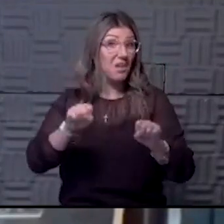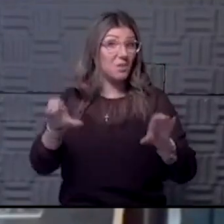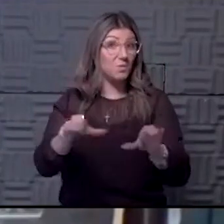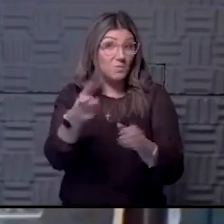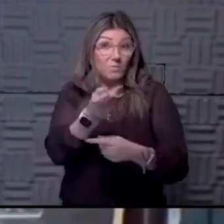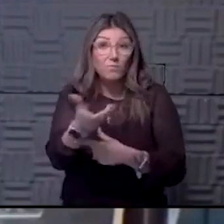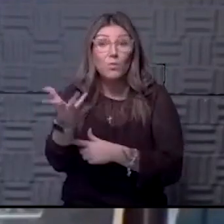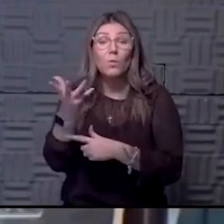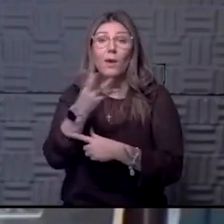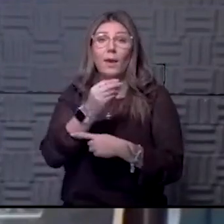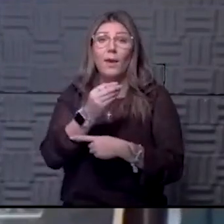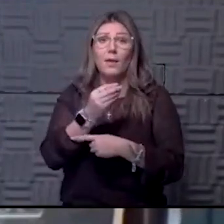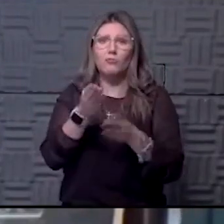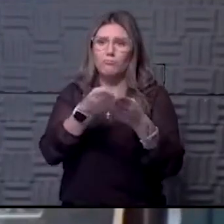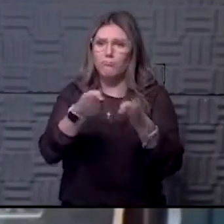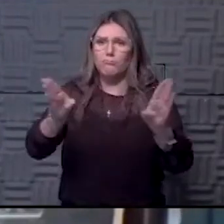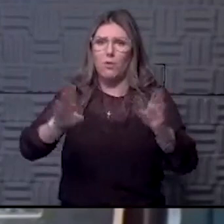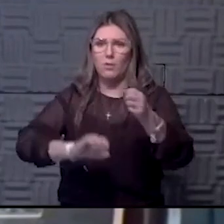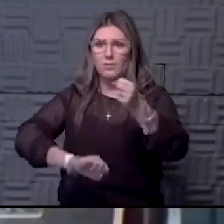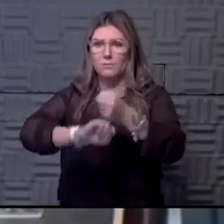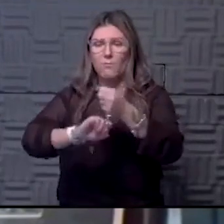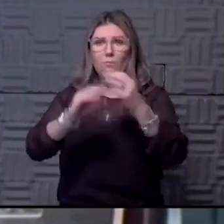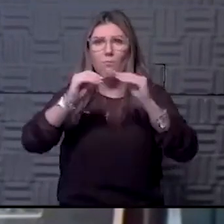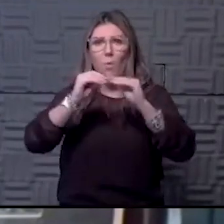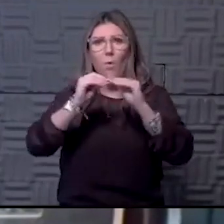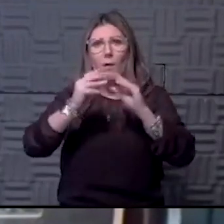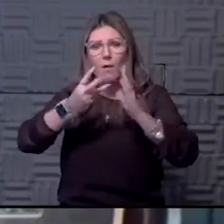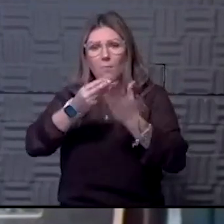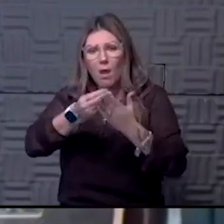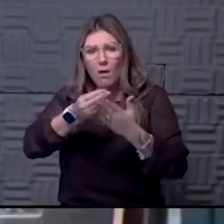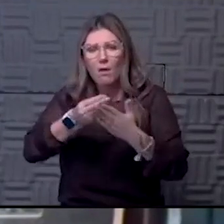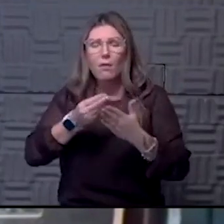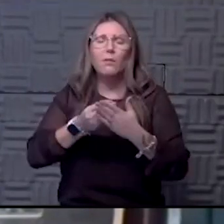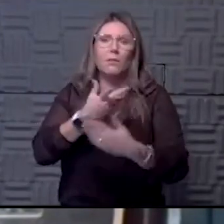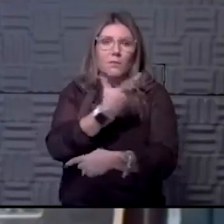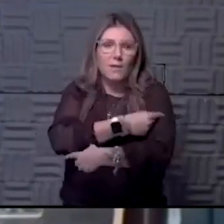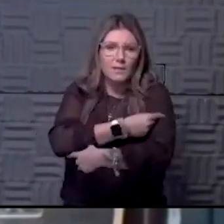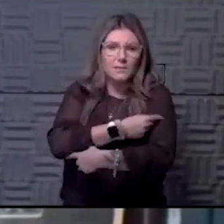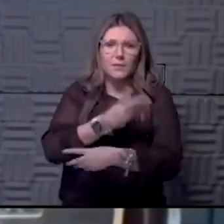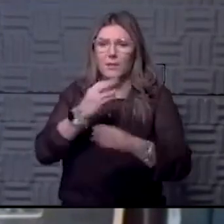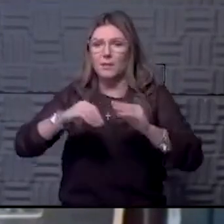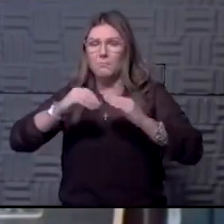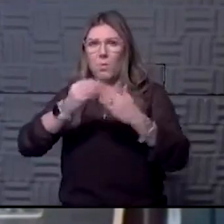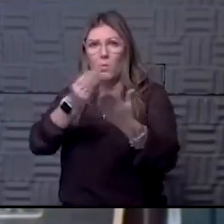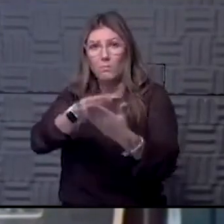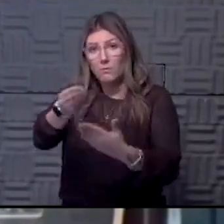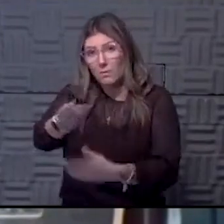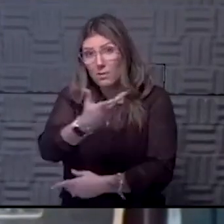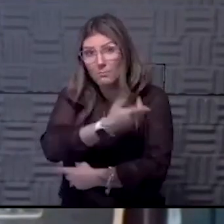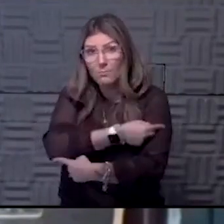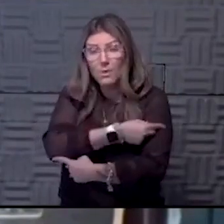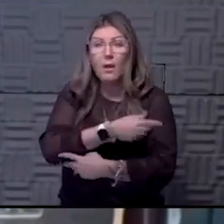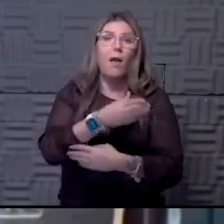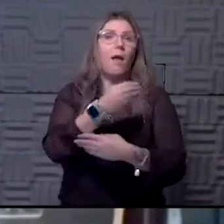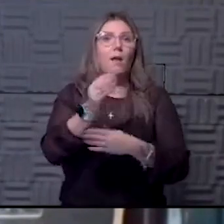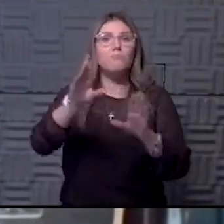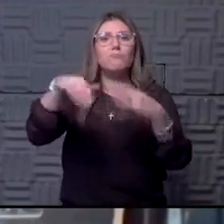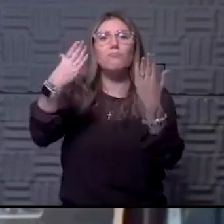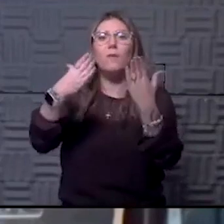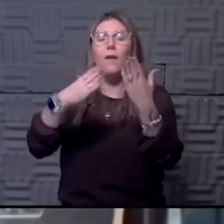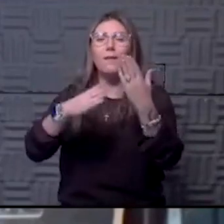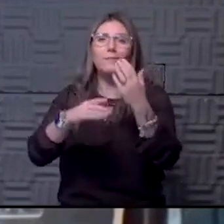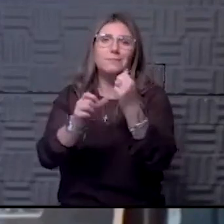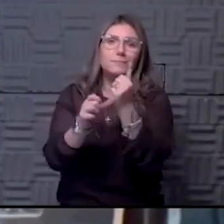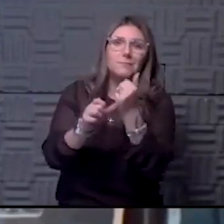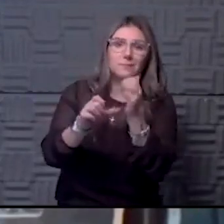there is broad support for more money for vaccinations, more money to purchase more vaccine, more money to provide assistance to states and